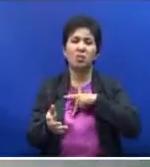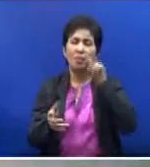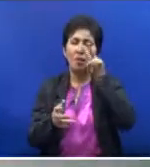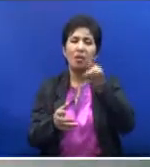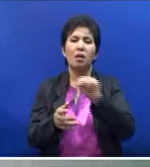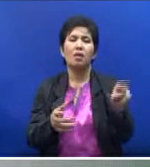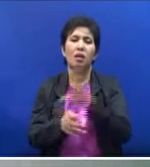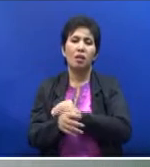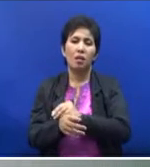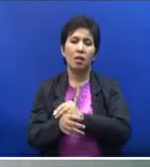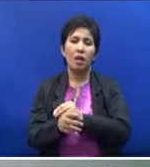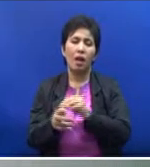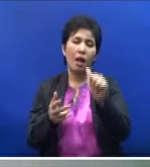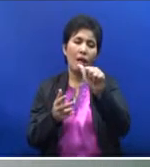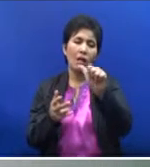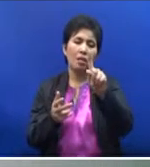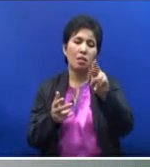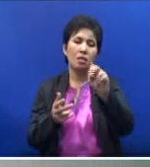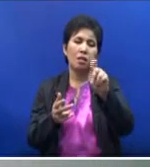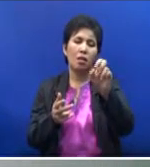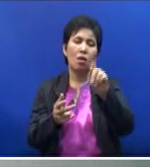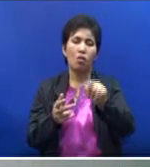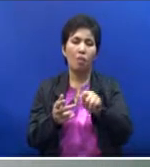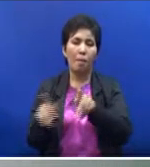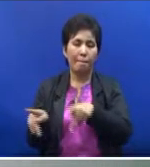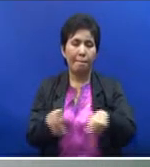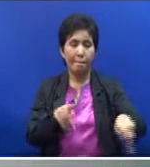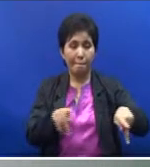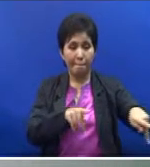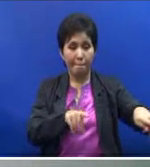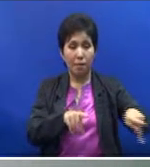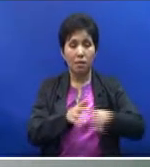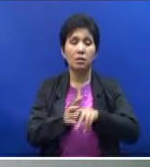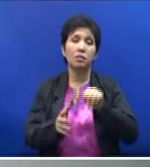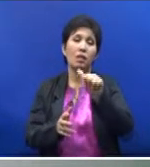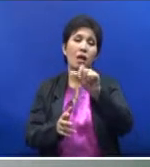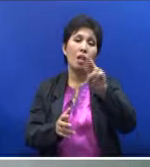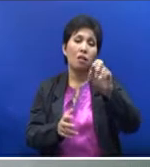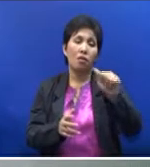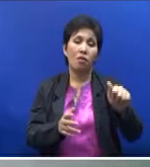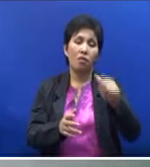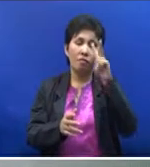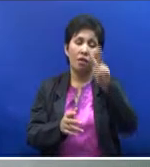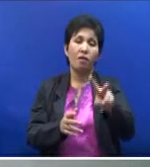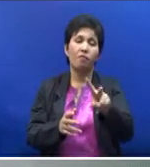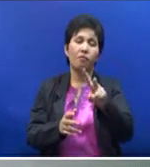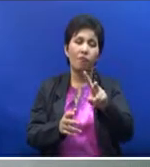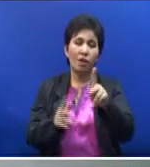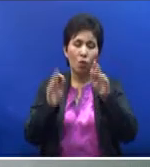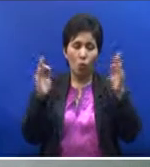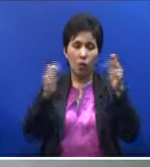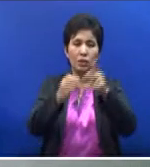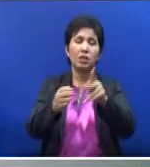and anthropologists should try their best to prevent ethnocentric bias from influencing their